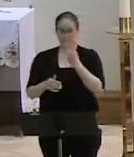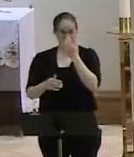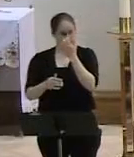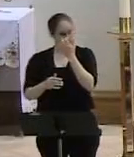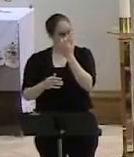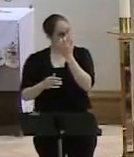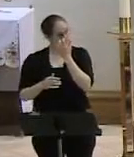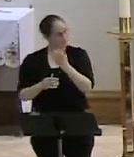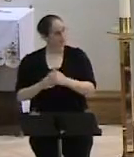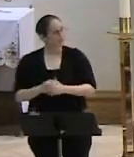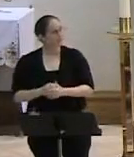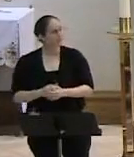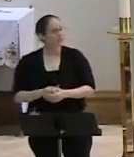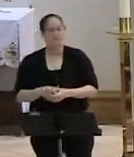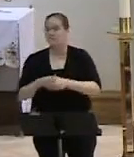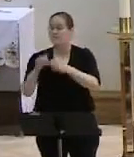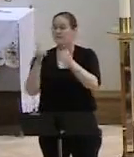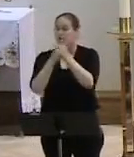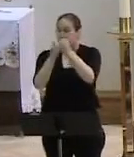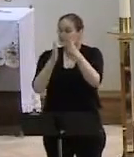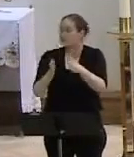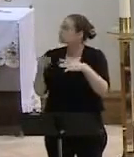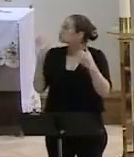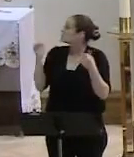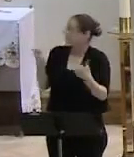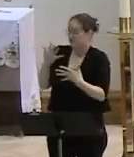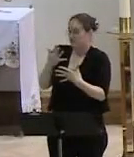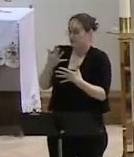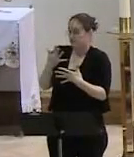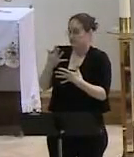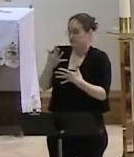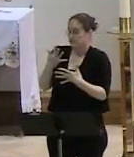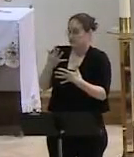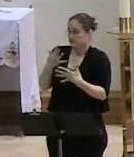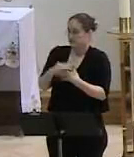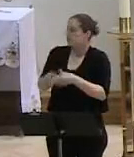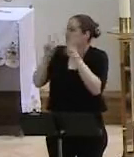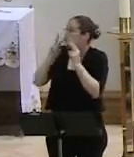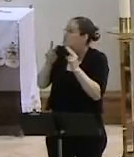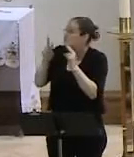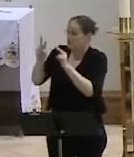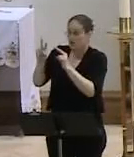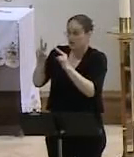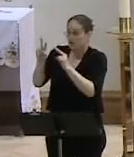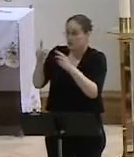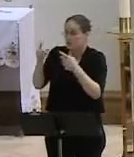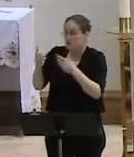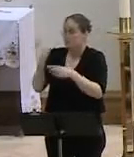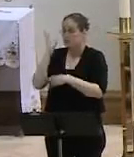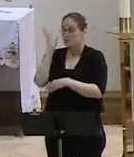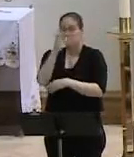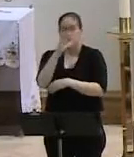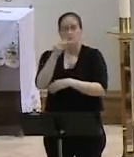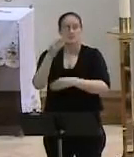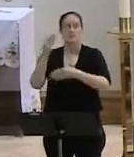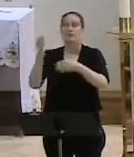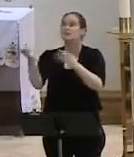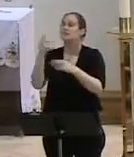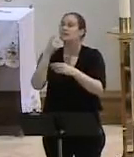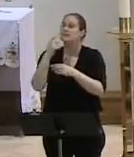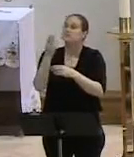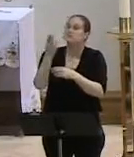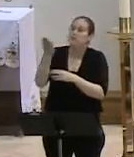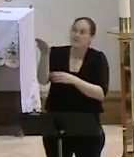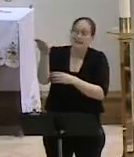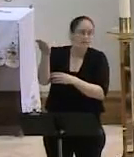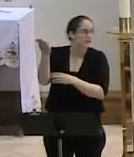face it, the apostles were afraid. They just saw, as we have this beautiful stained glass window, and I like to point